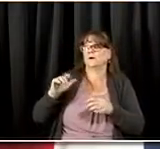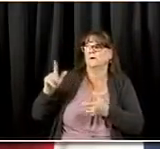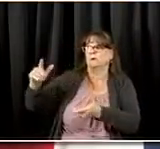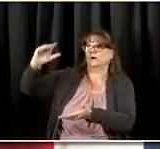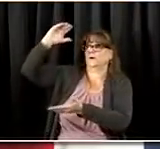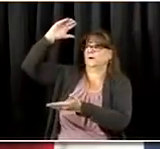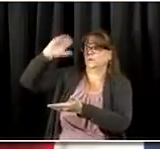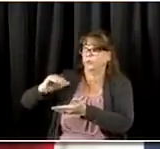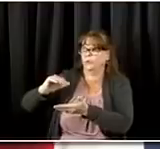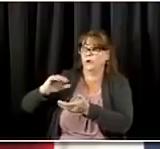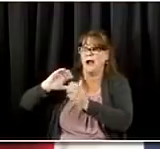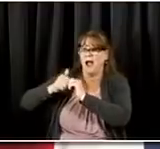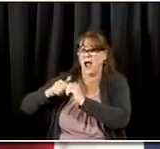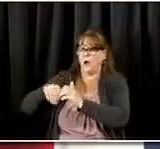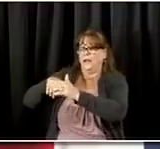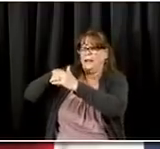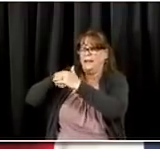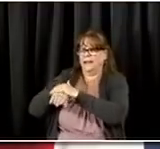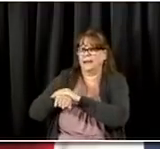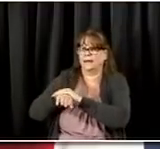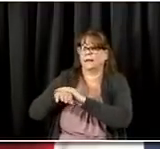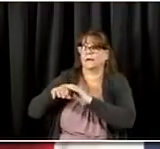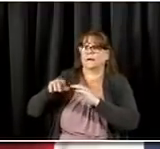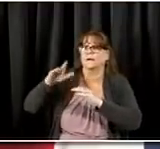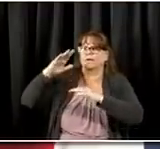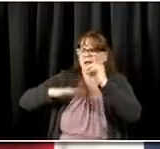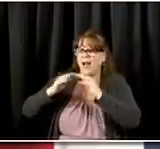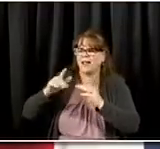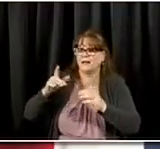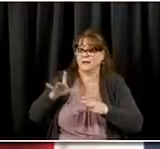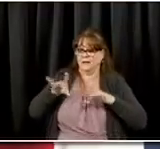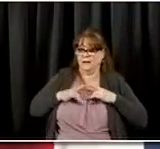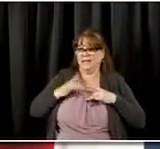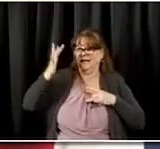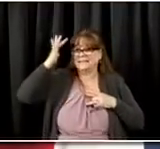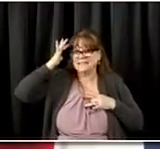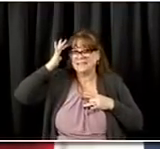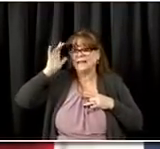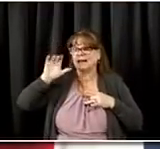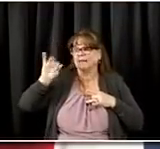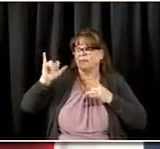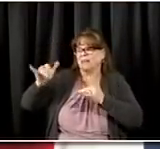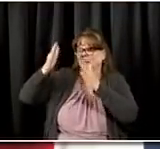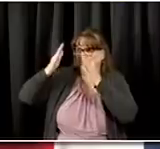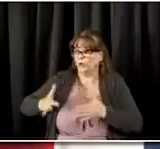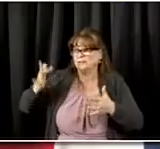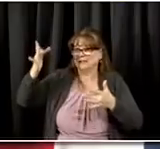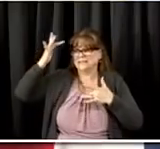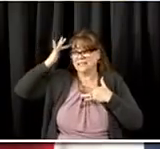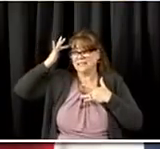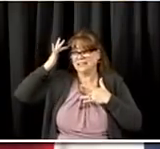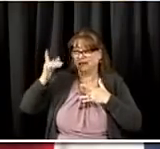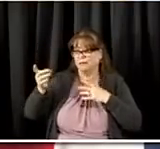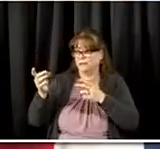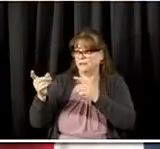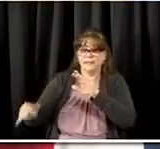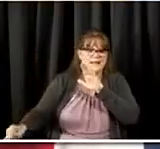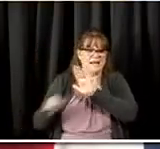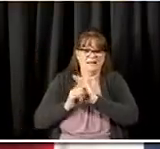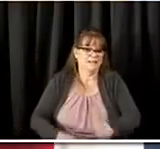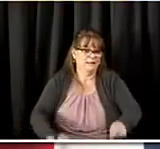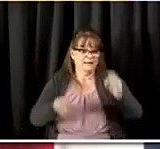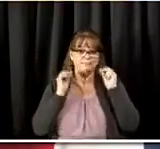facility, and then quickly identifying when virus is present in the facility, whether that's in staff or among residents of the